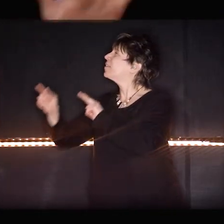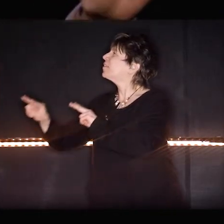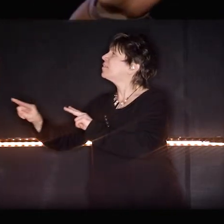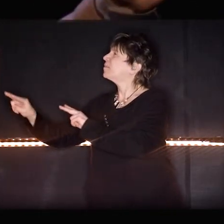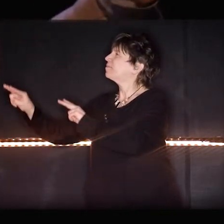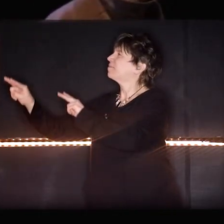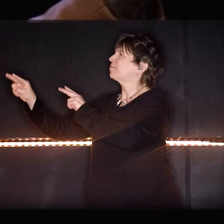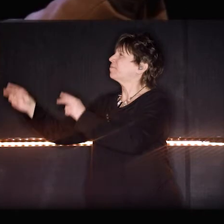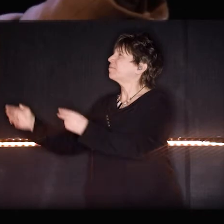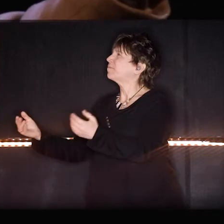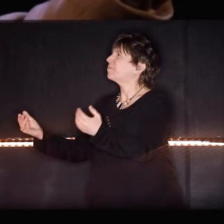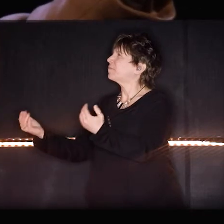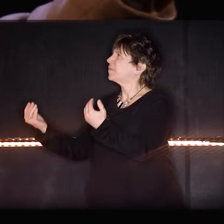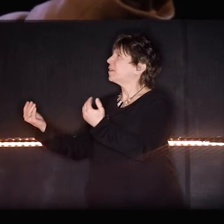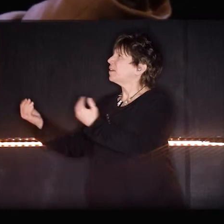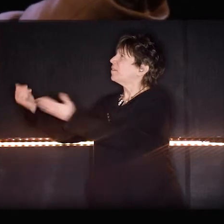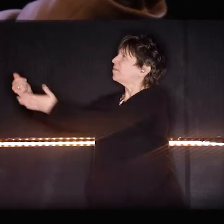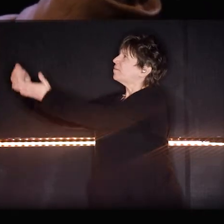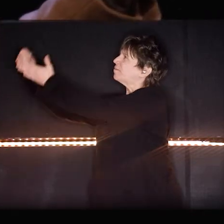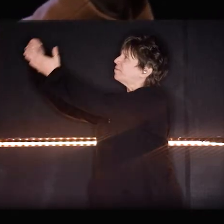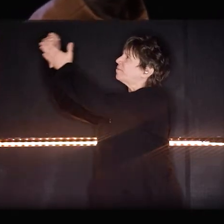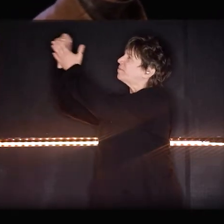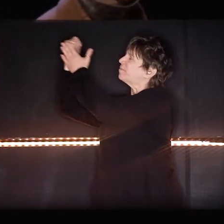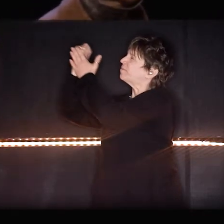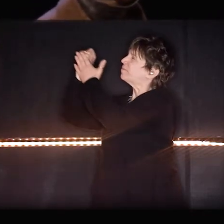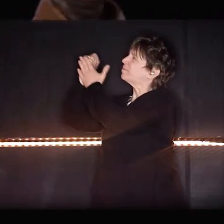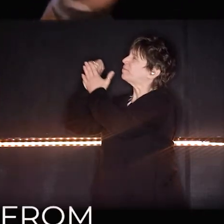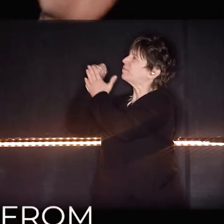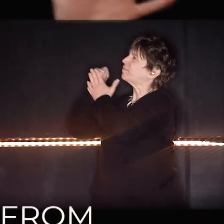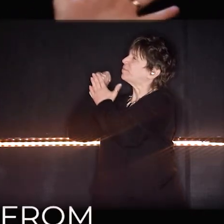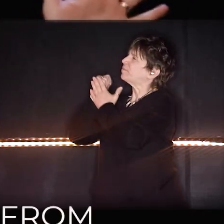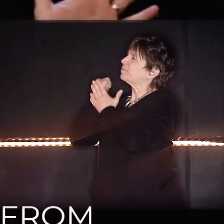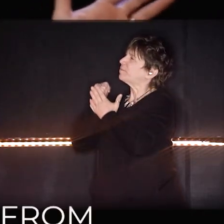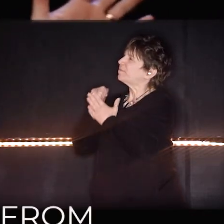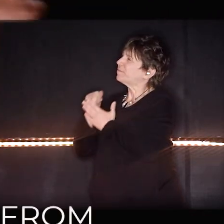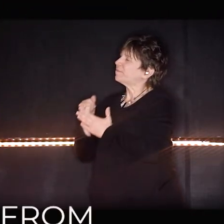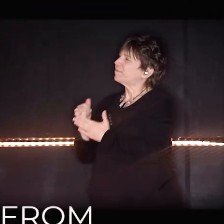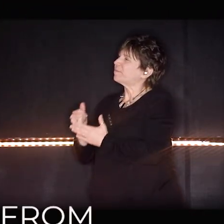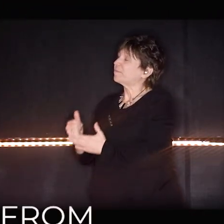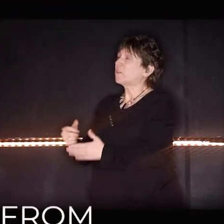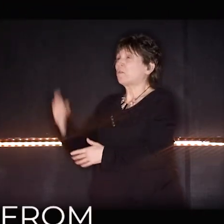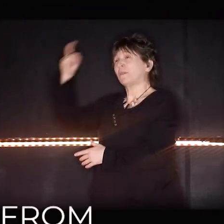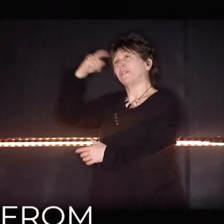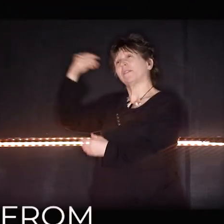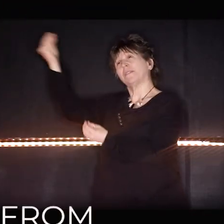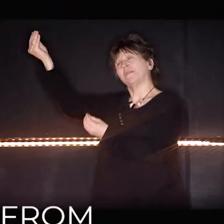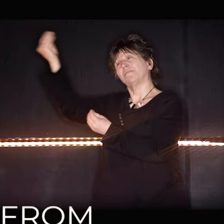God, we look to you. You're where our help comes from.